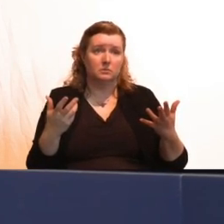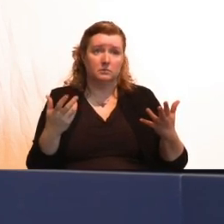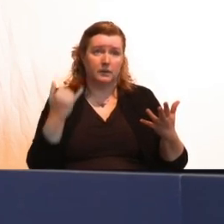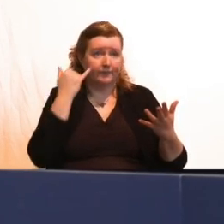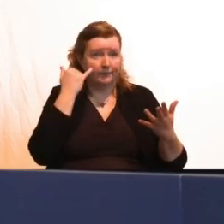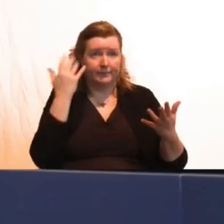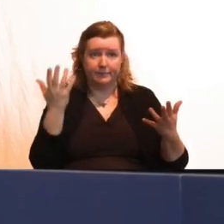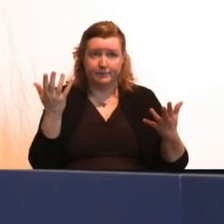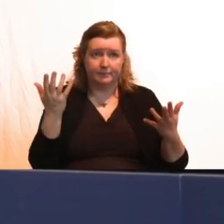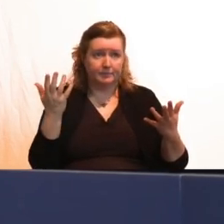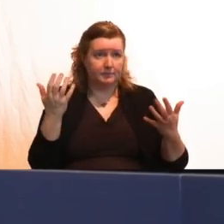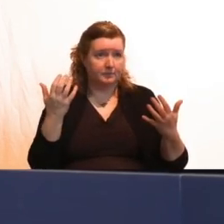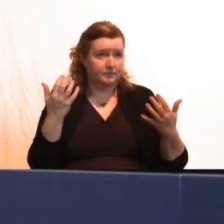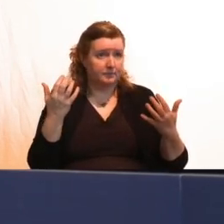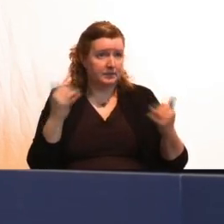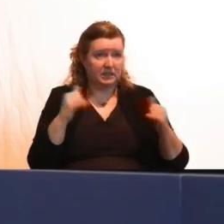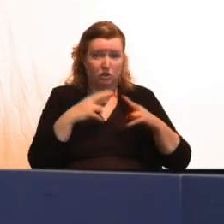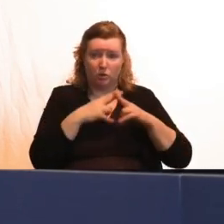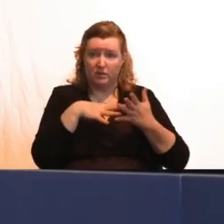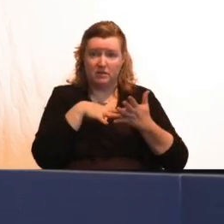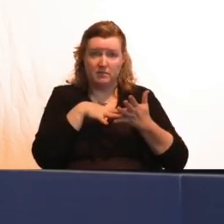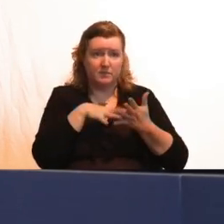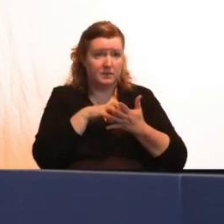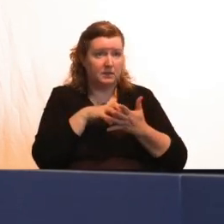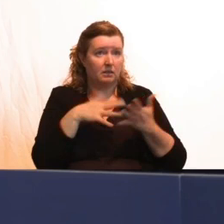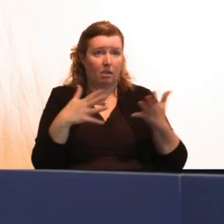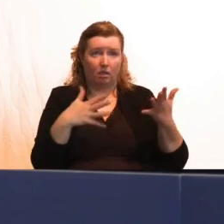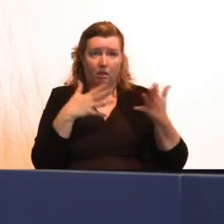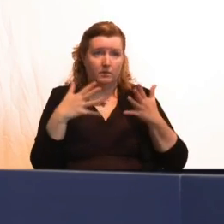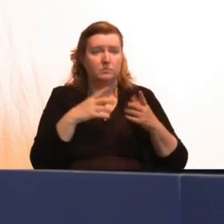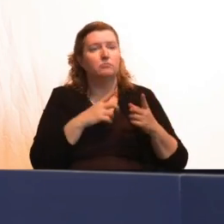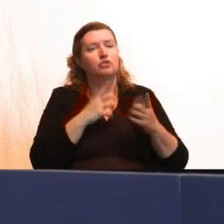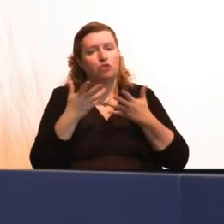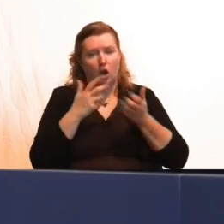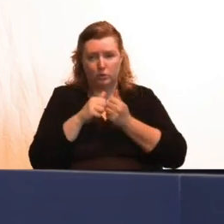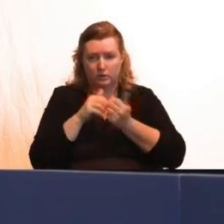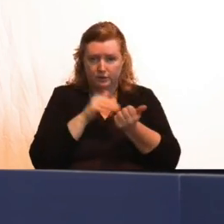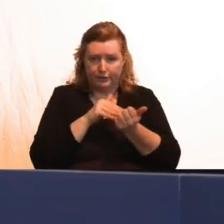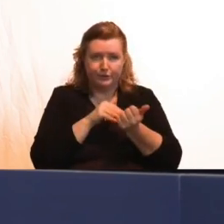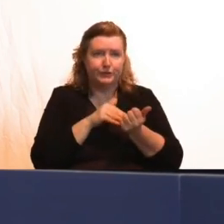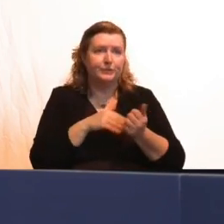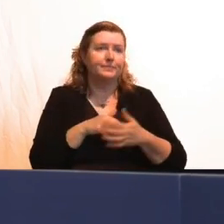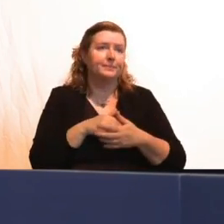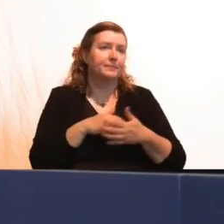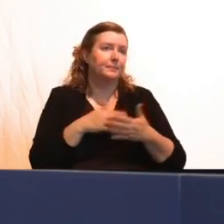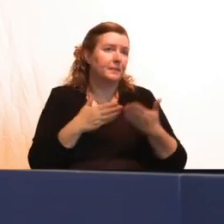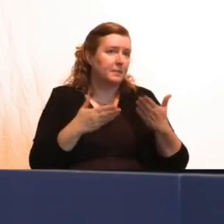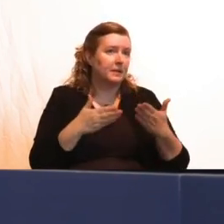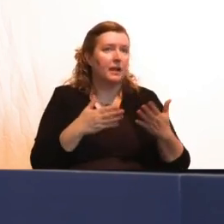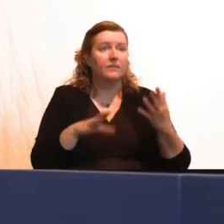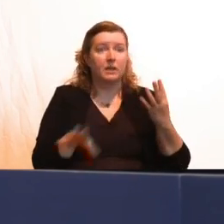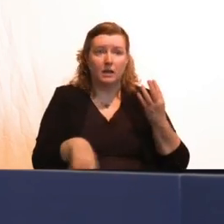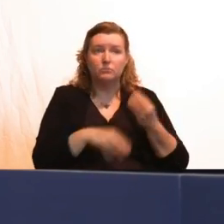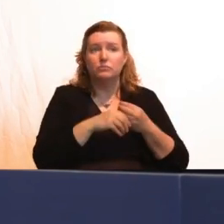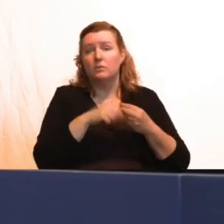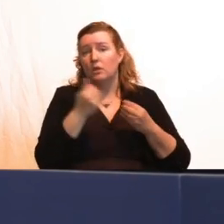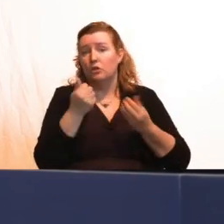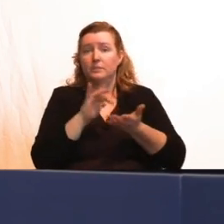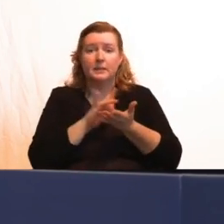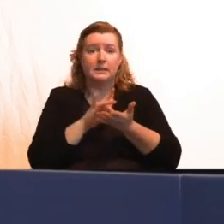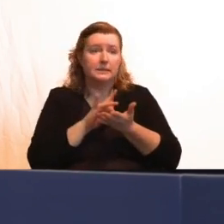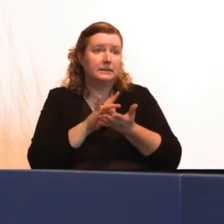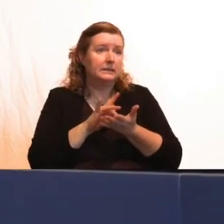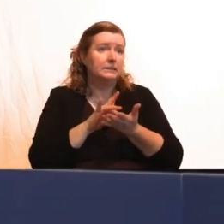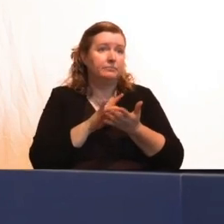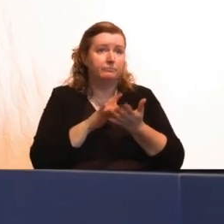and whether you're a candidate for that, and be careful. you will be at risk. There's no doubt about